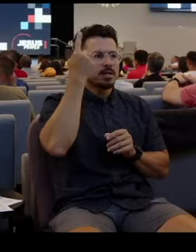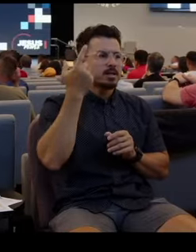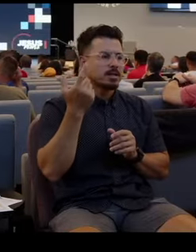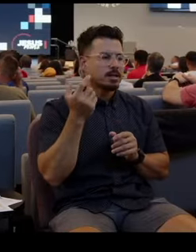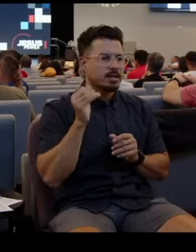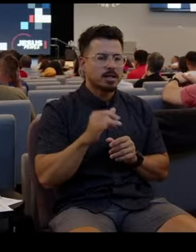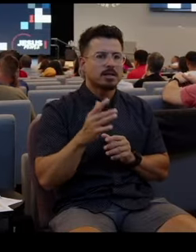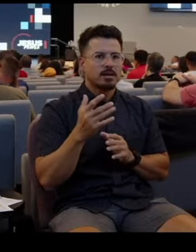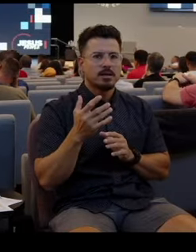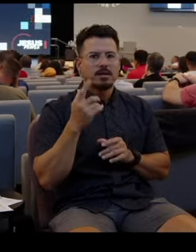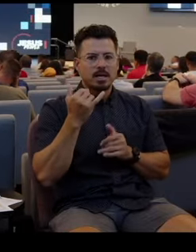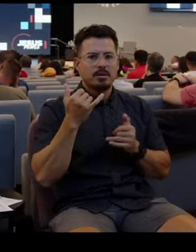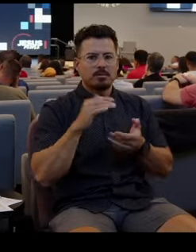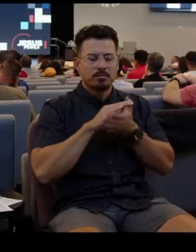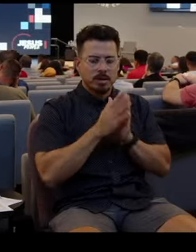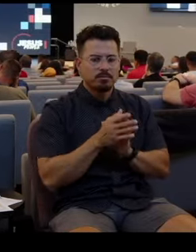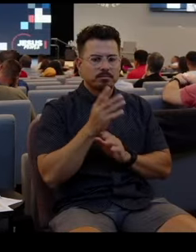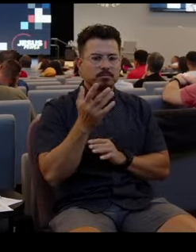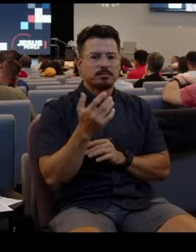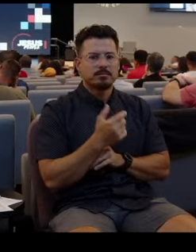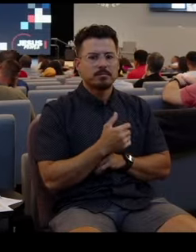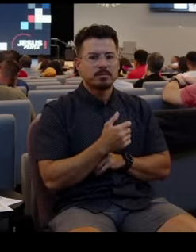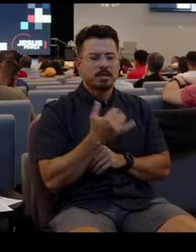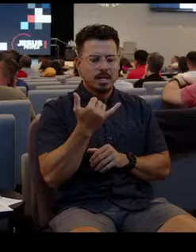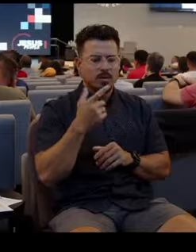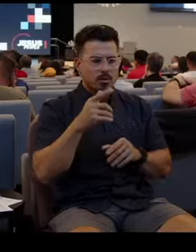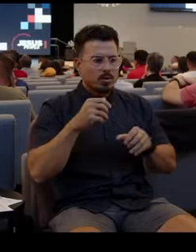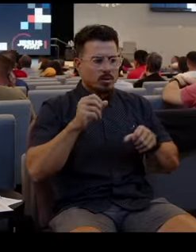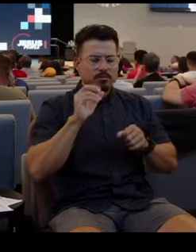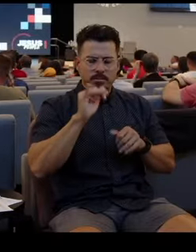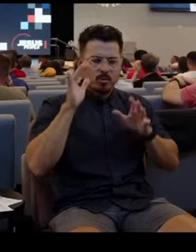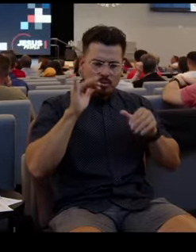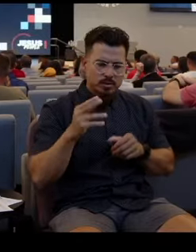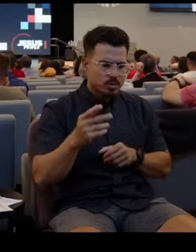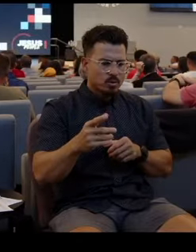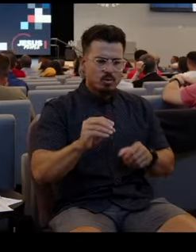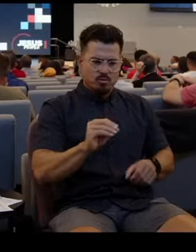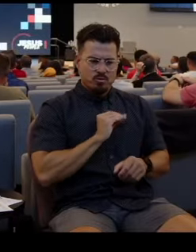And that was, hey, take the reins of this thing and own it.